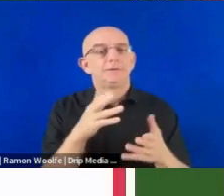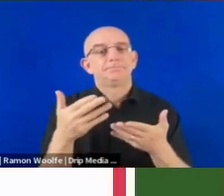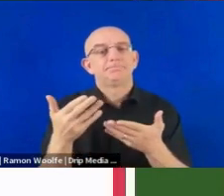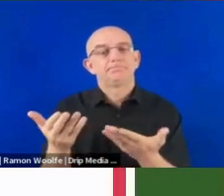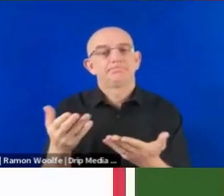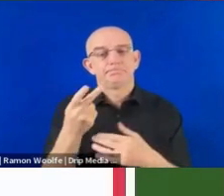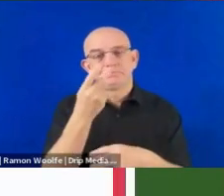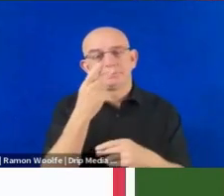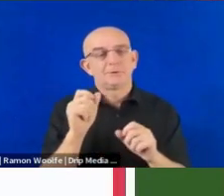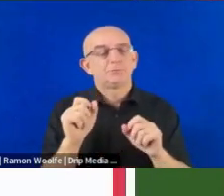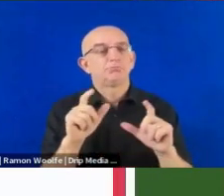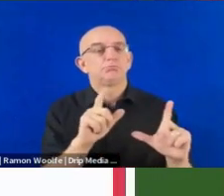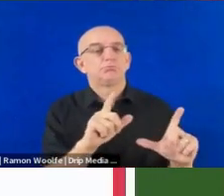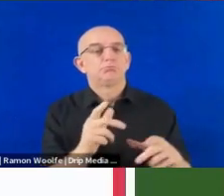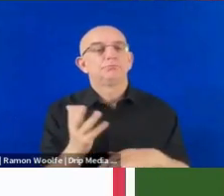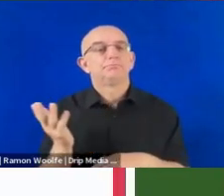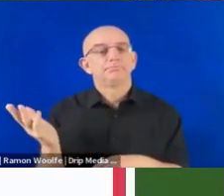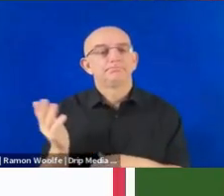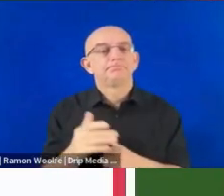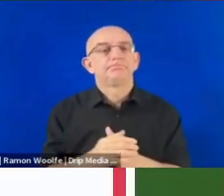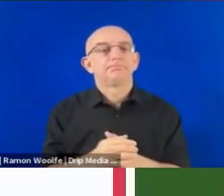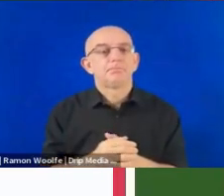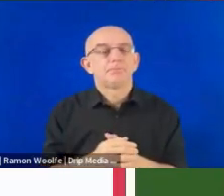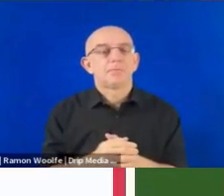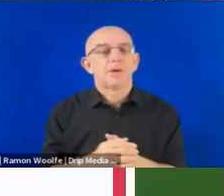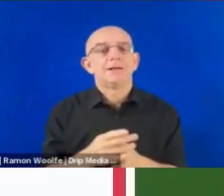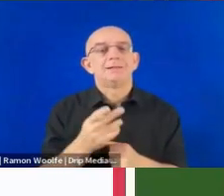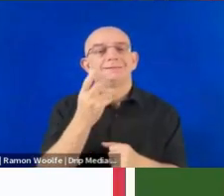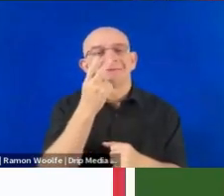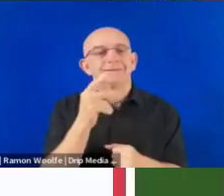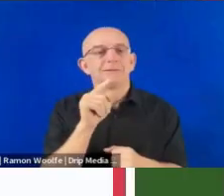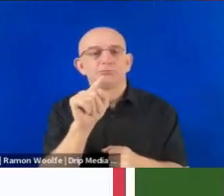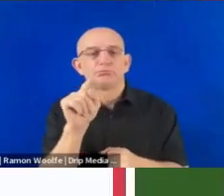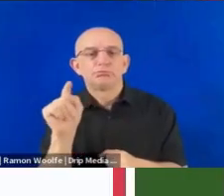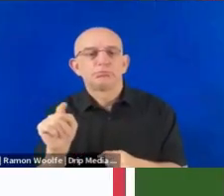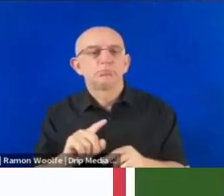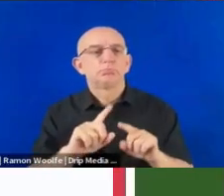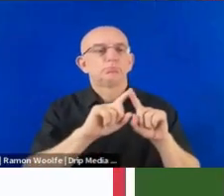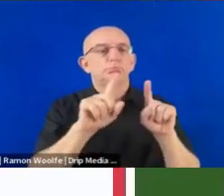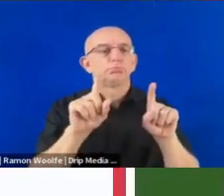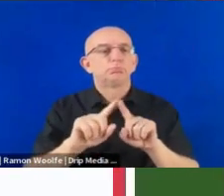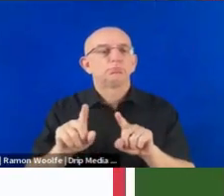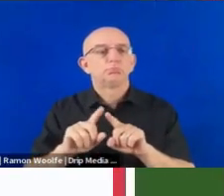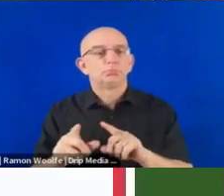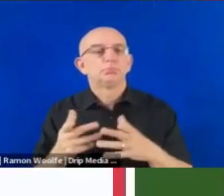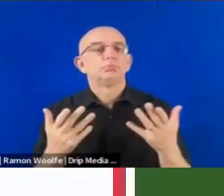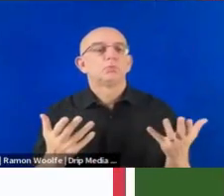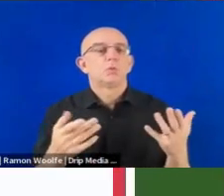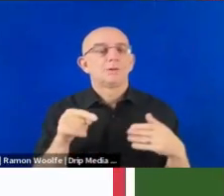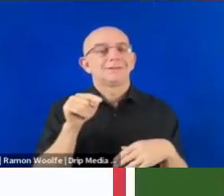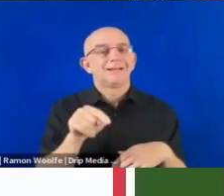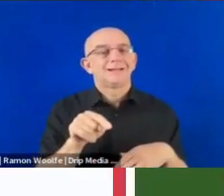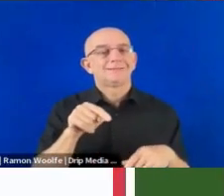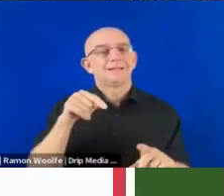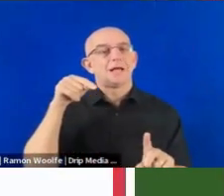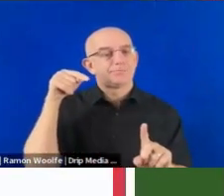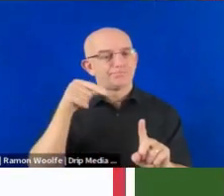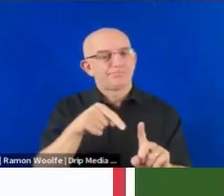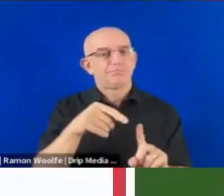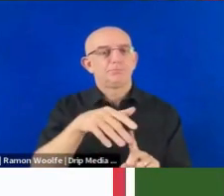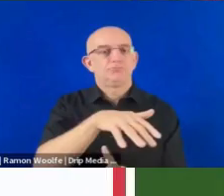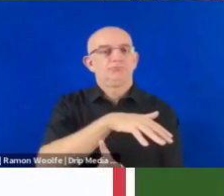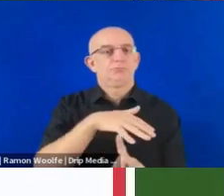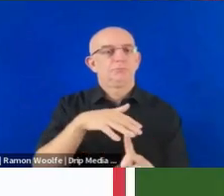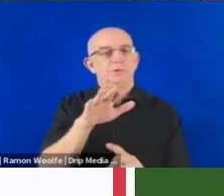Let me also quickly go through some of the distinctive features of Transform. So like I said, it's a regional